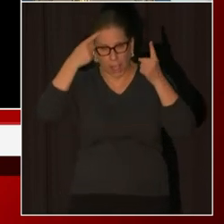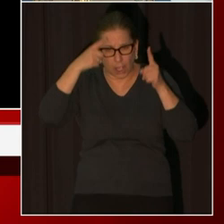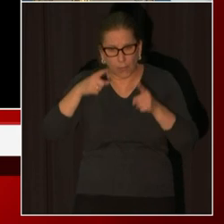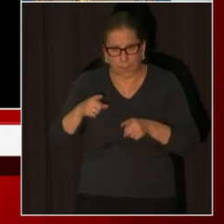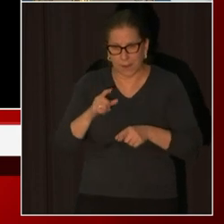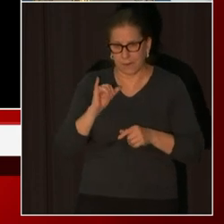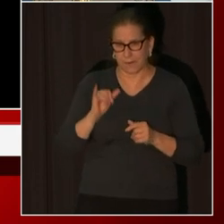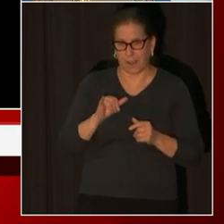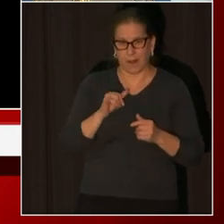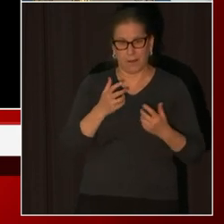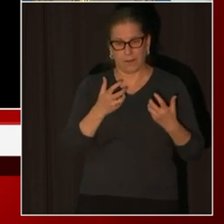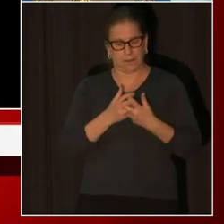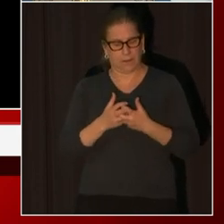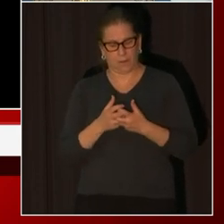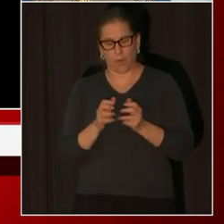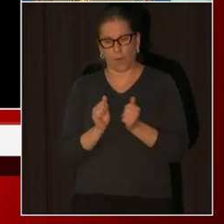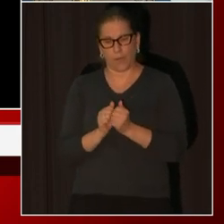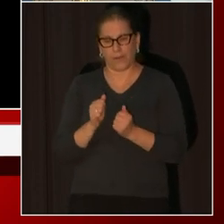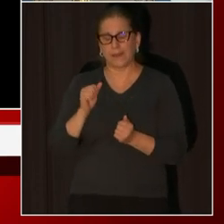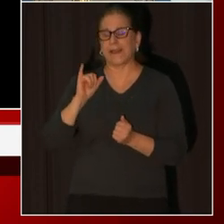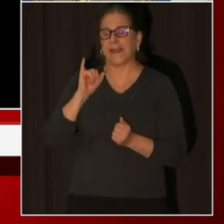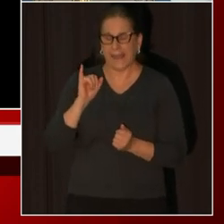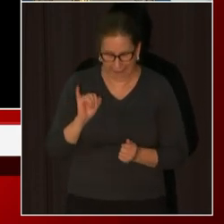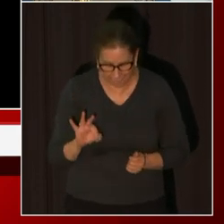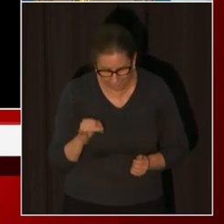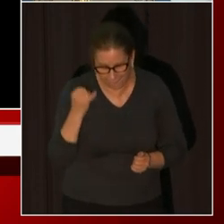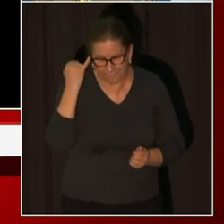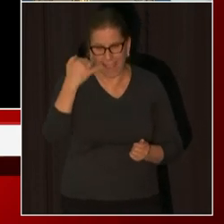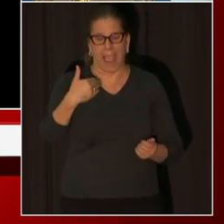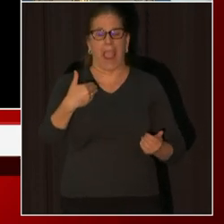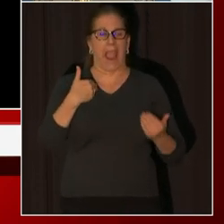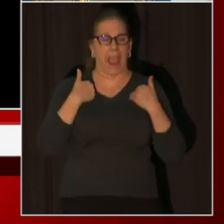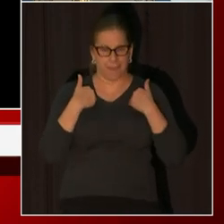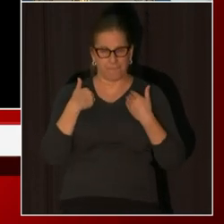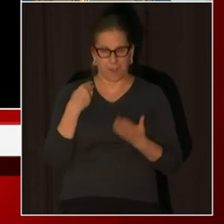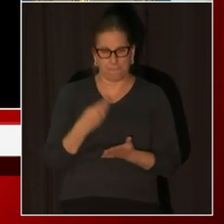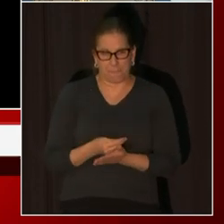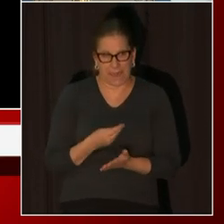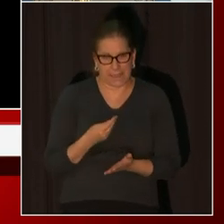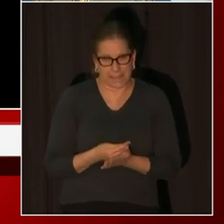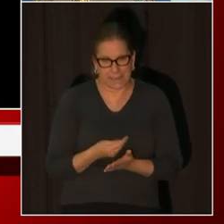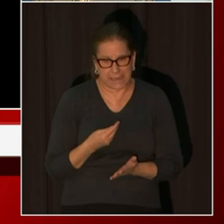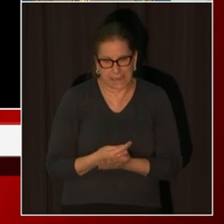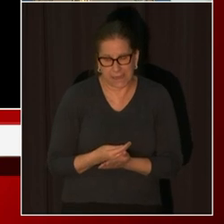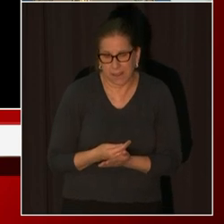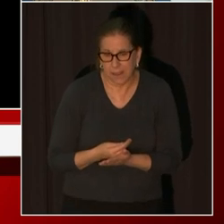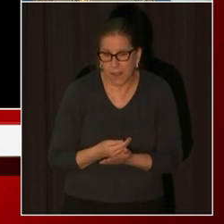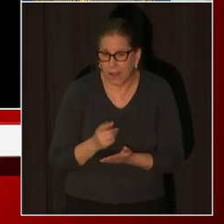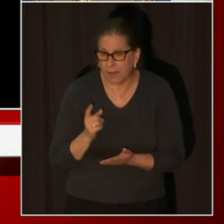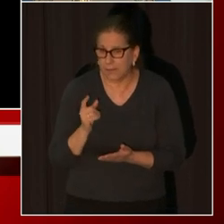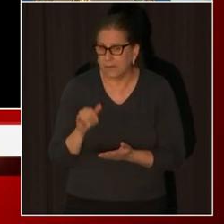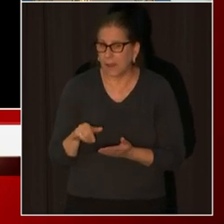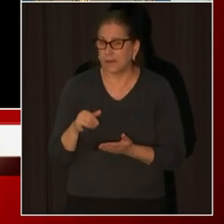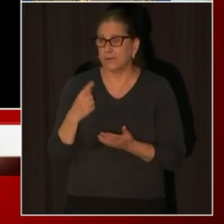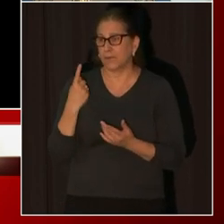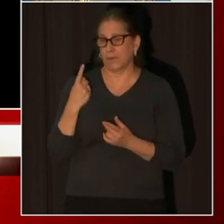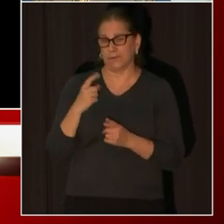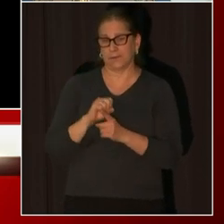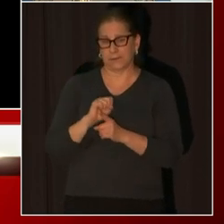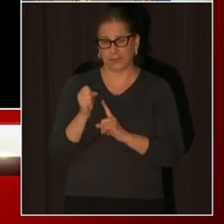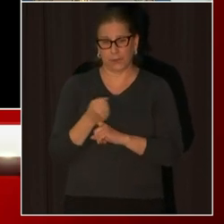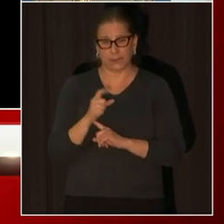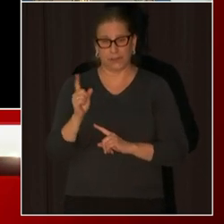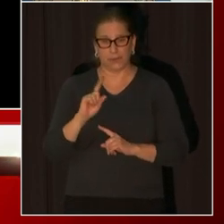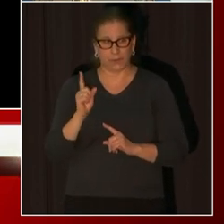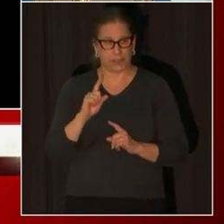to support them. And so this is one such instance where we need to be able to make the investments that keep